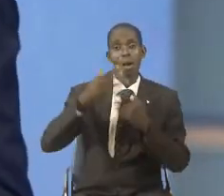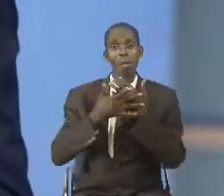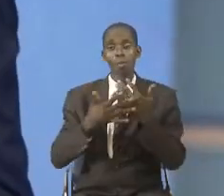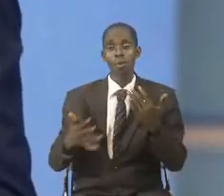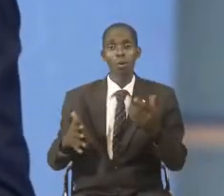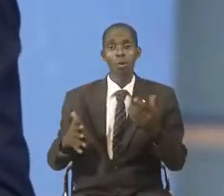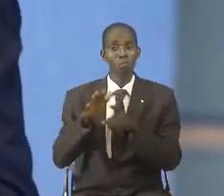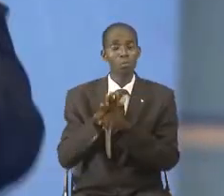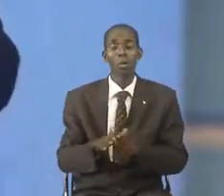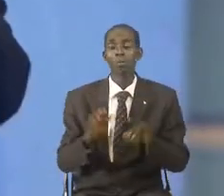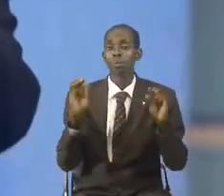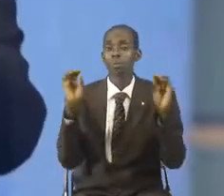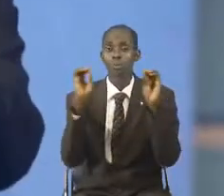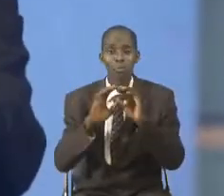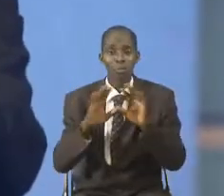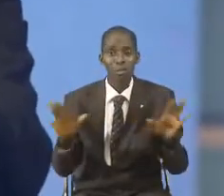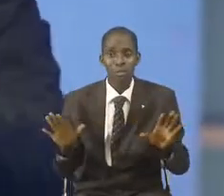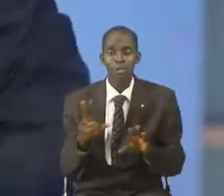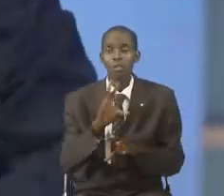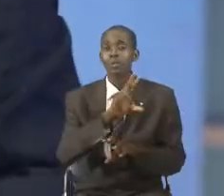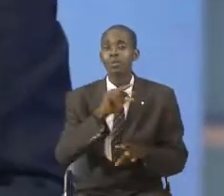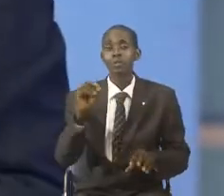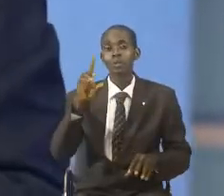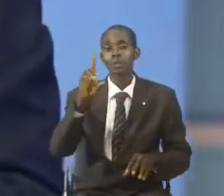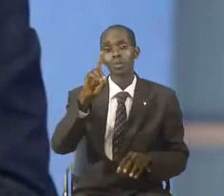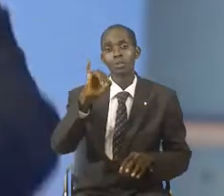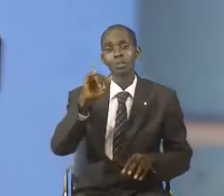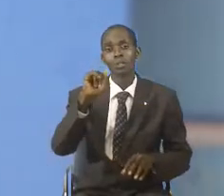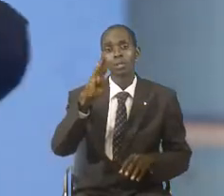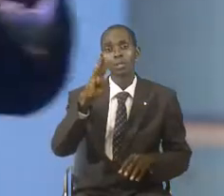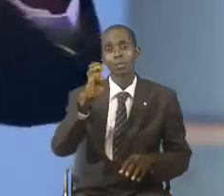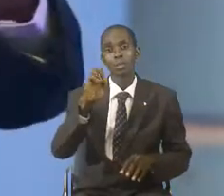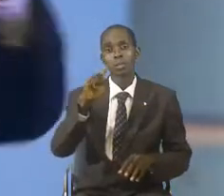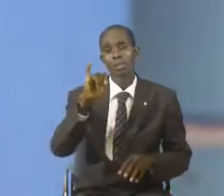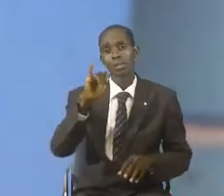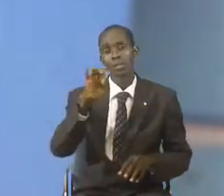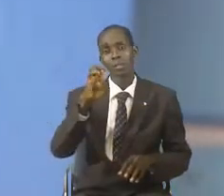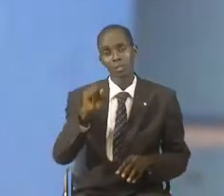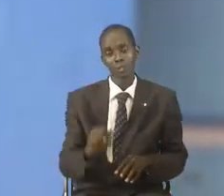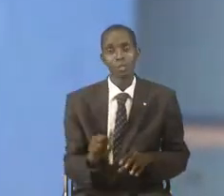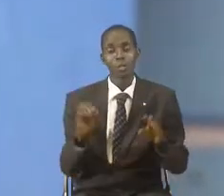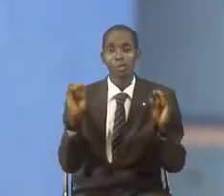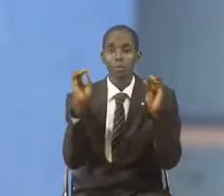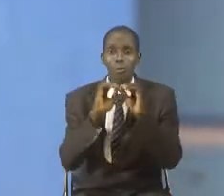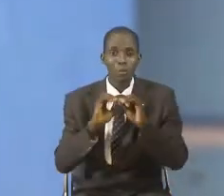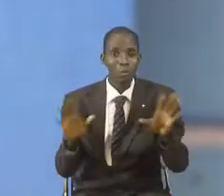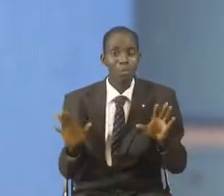tuberculosis, no hypertension, nothing, no